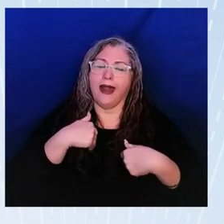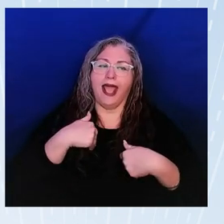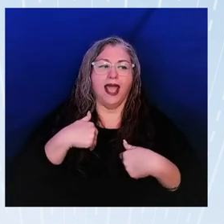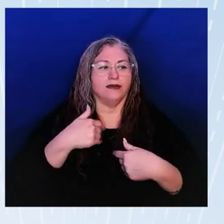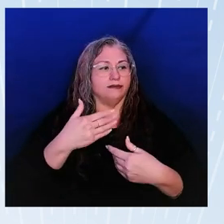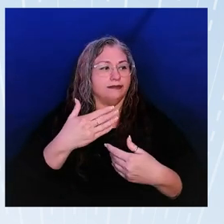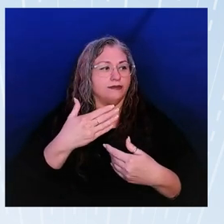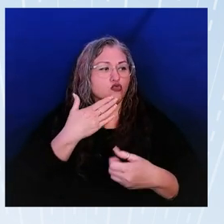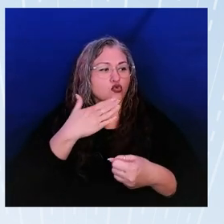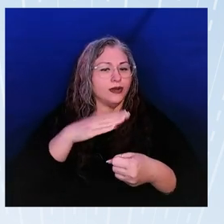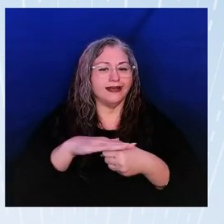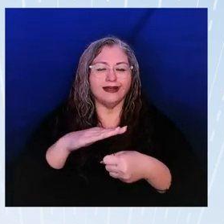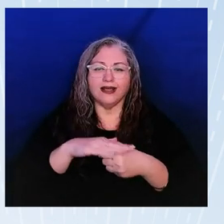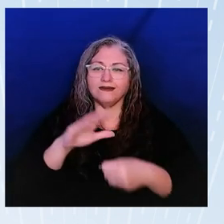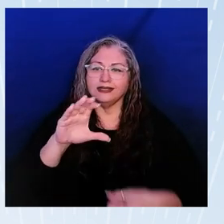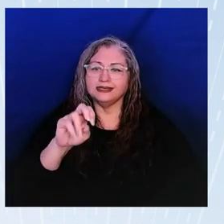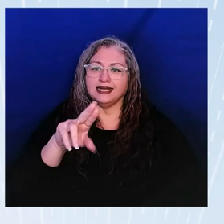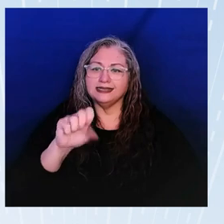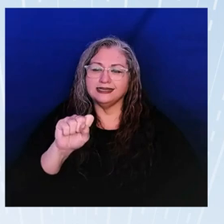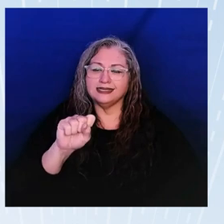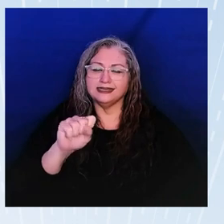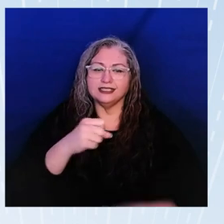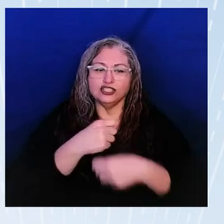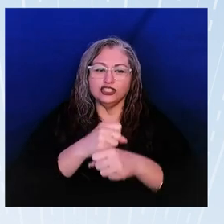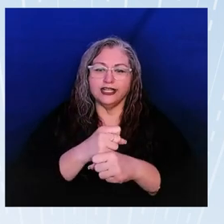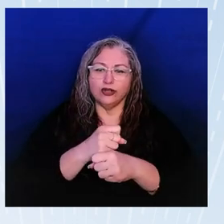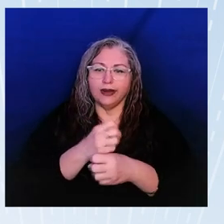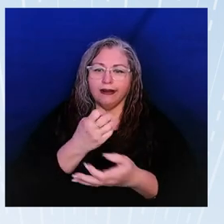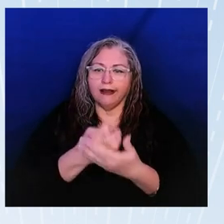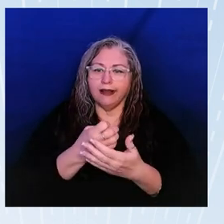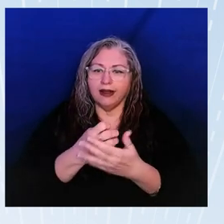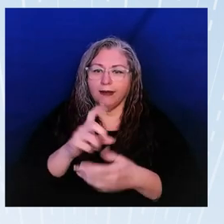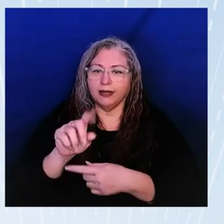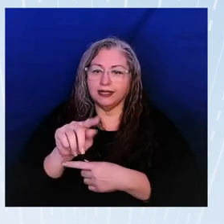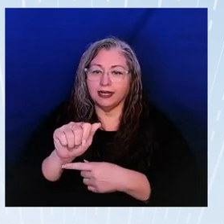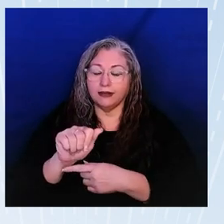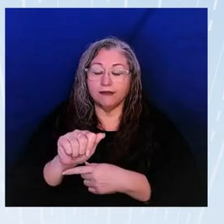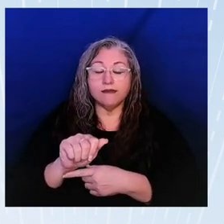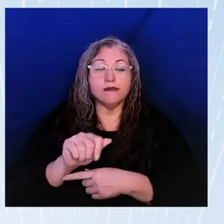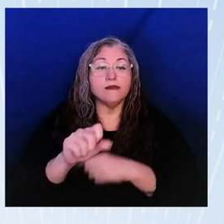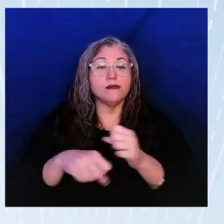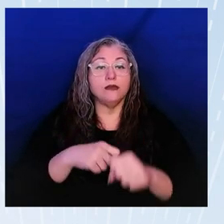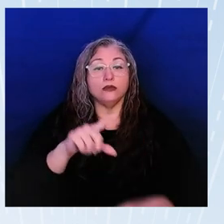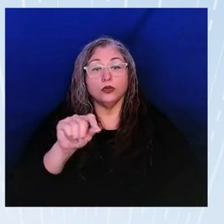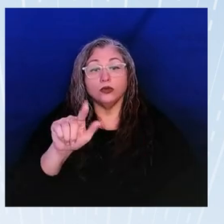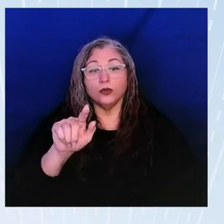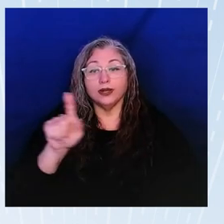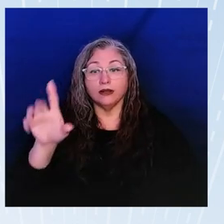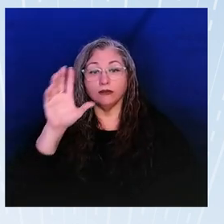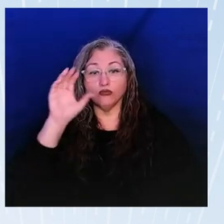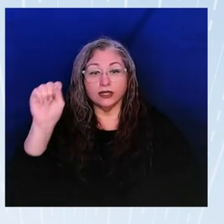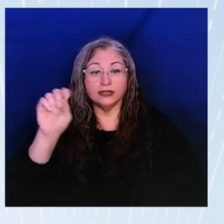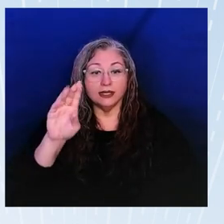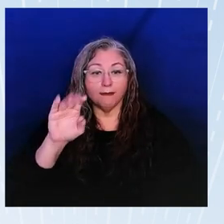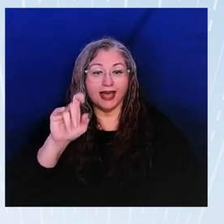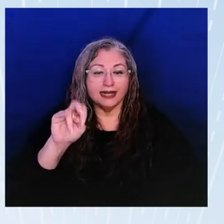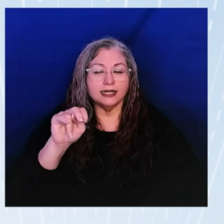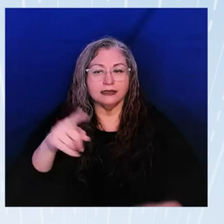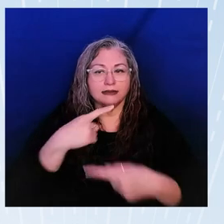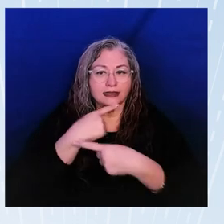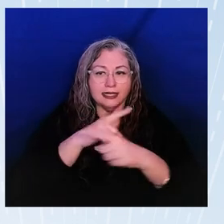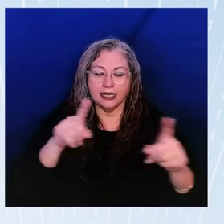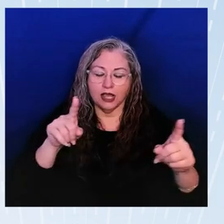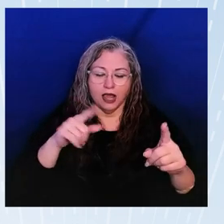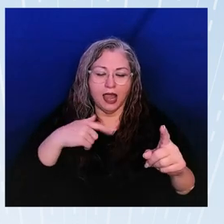the census-generated economic data. In 2021, President Biden declared that there can be